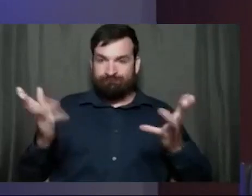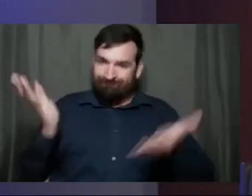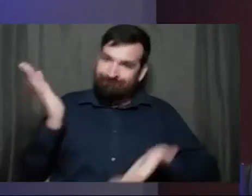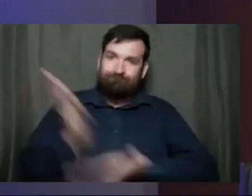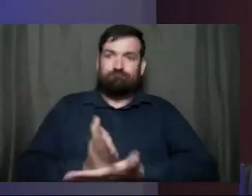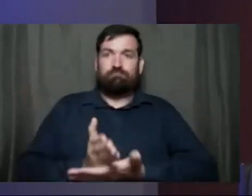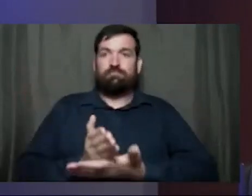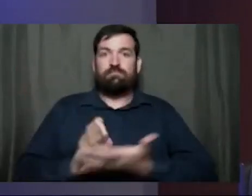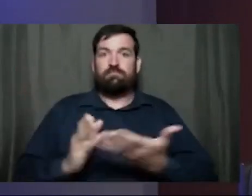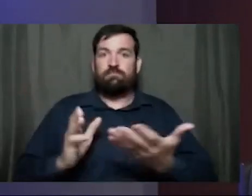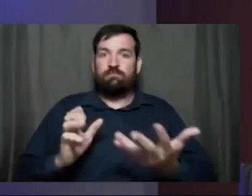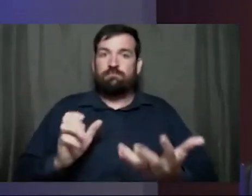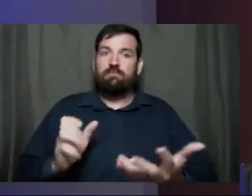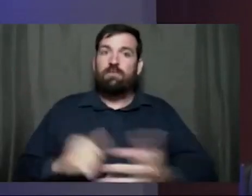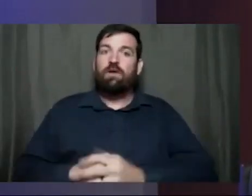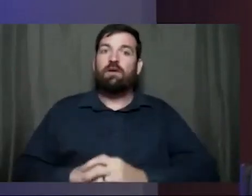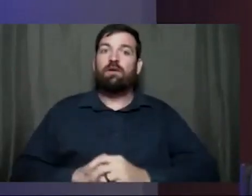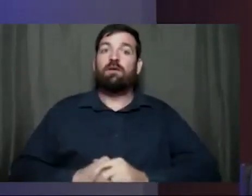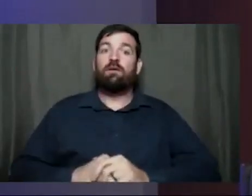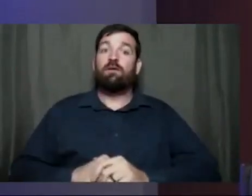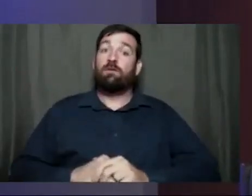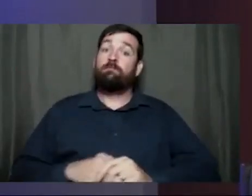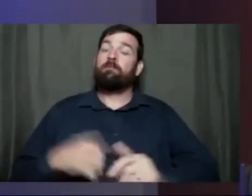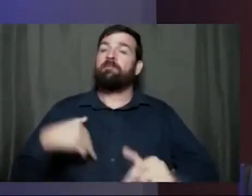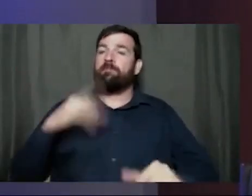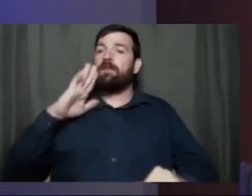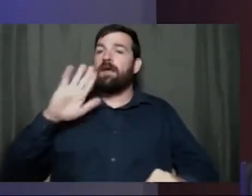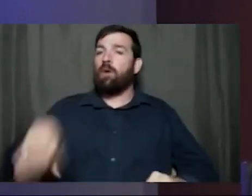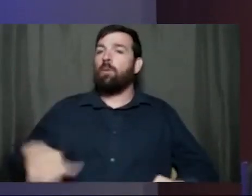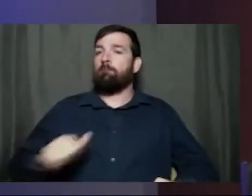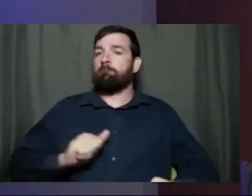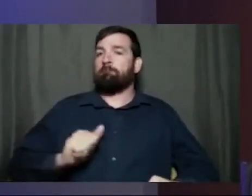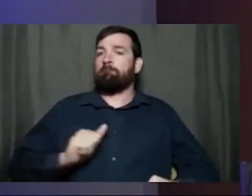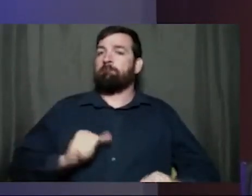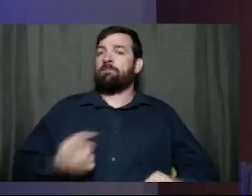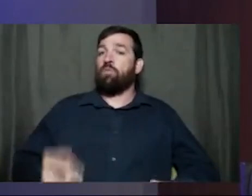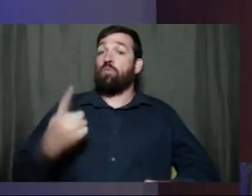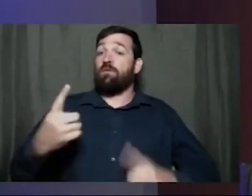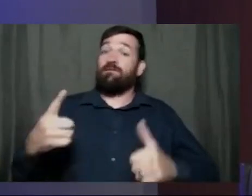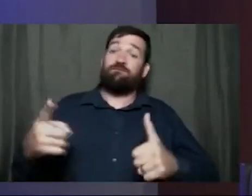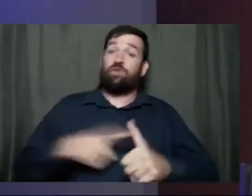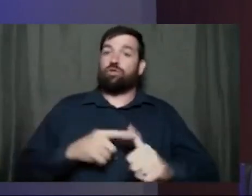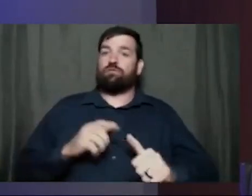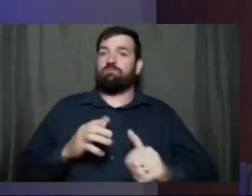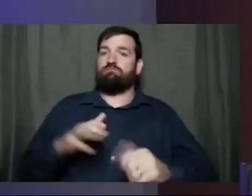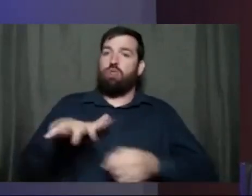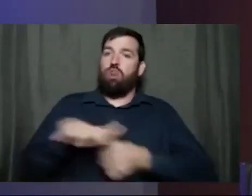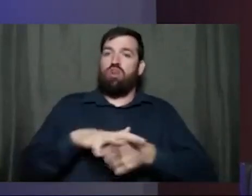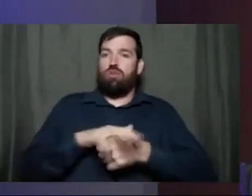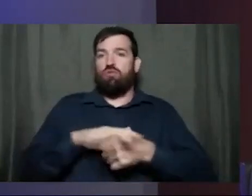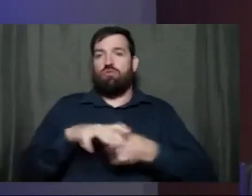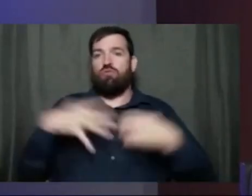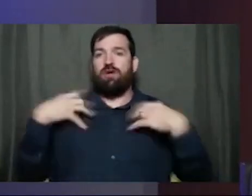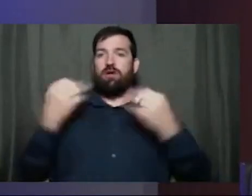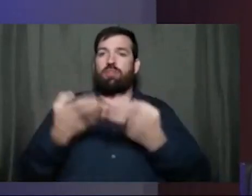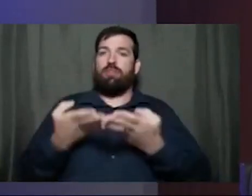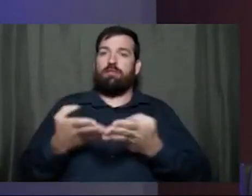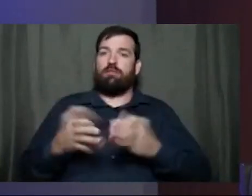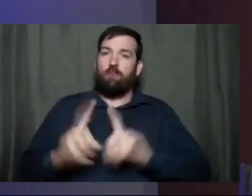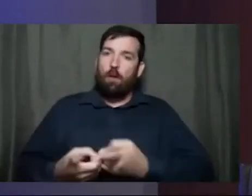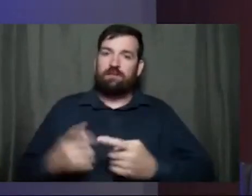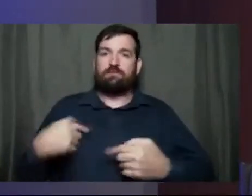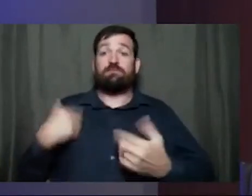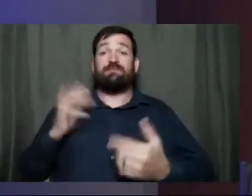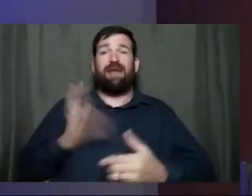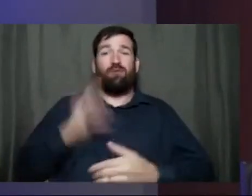serving them anymore. So I know that I was, one of the first at our local health department to get our son vaccinated, and I think that